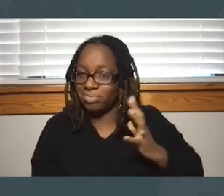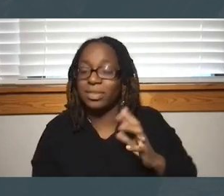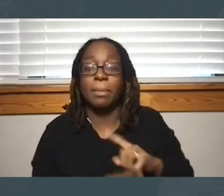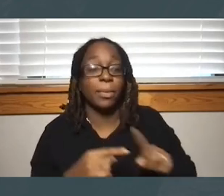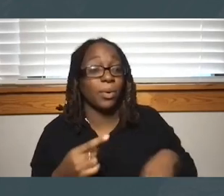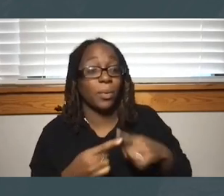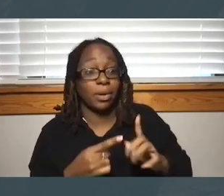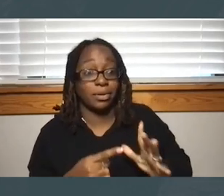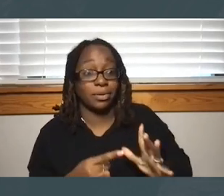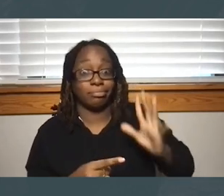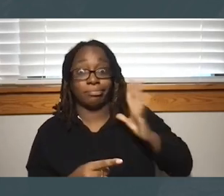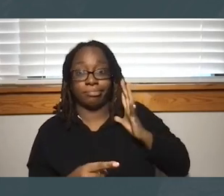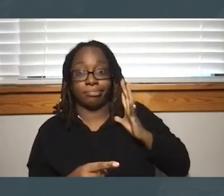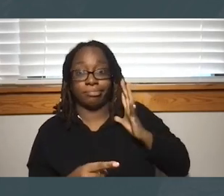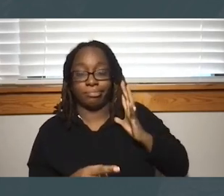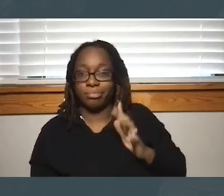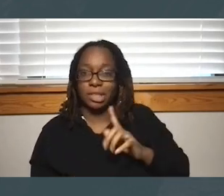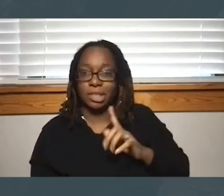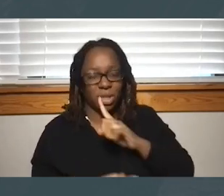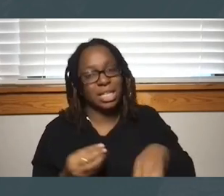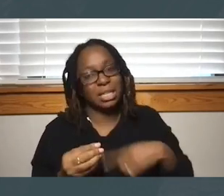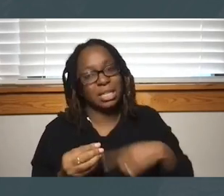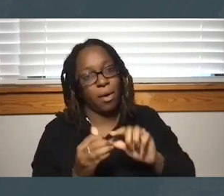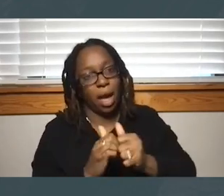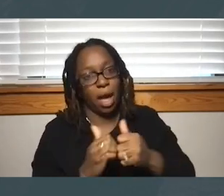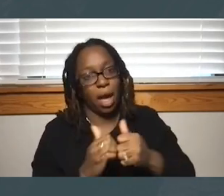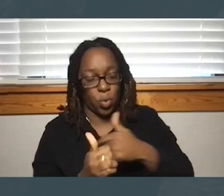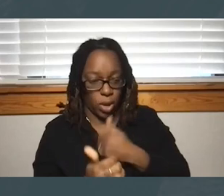of translation. I think this morning,